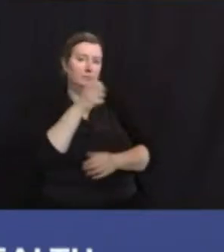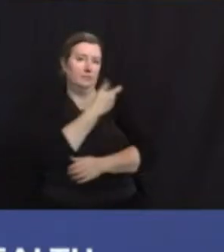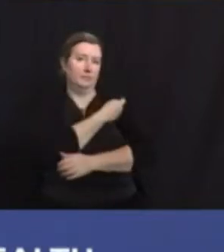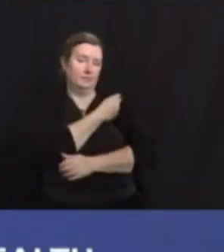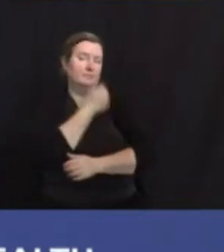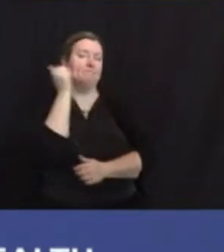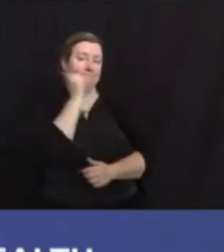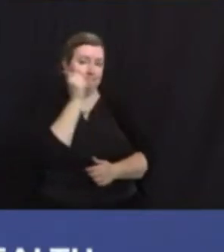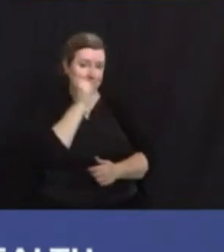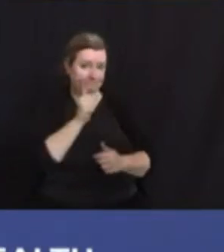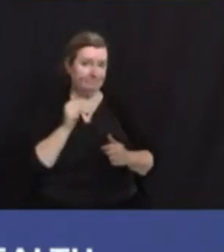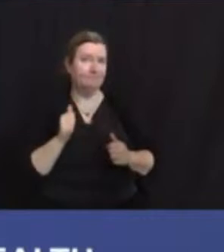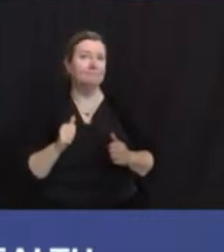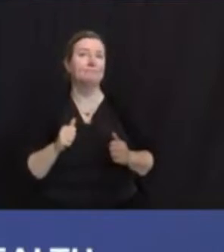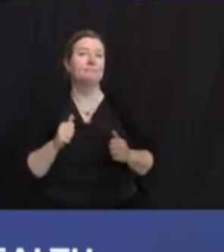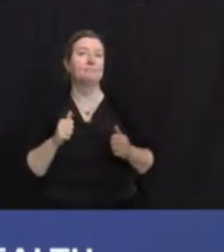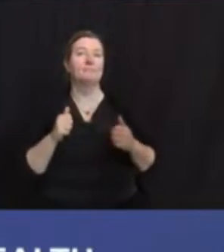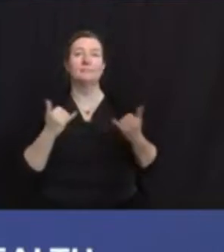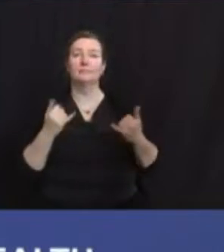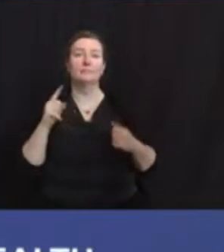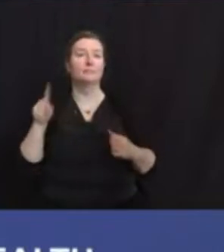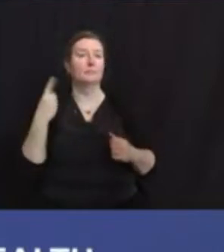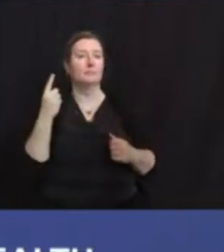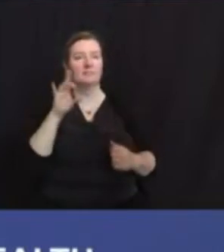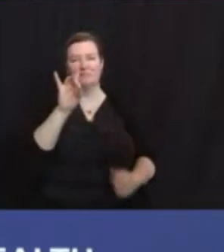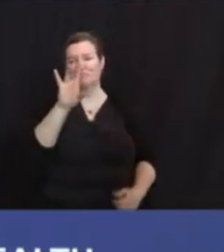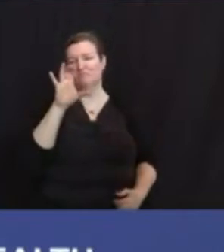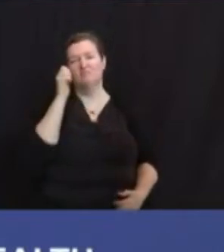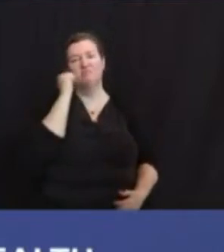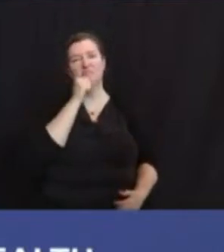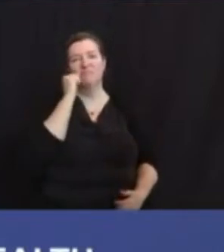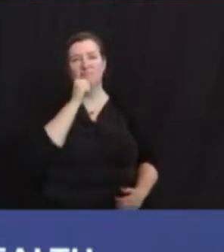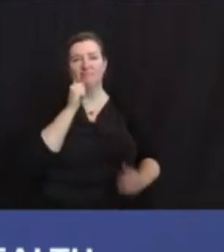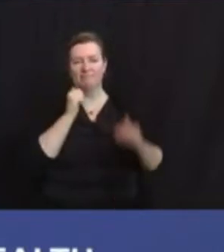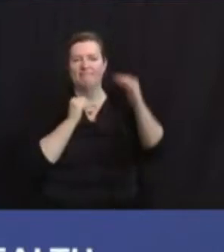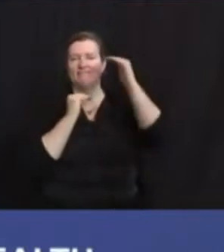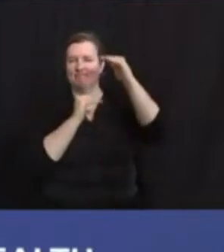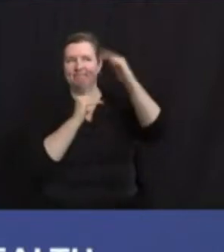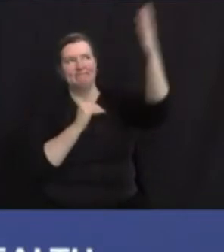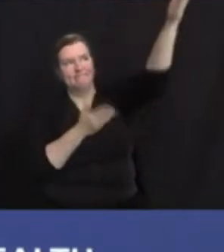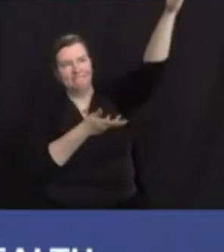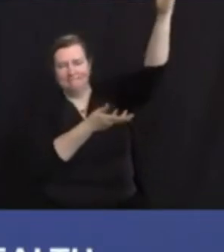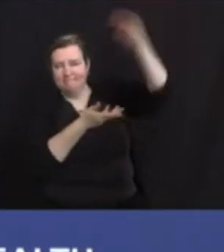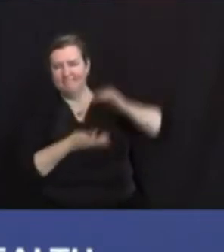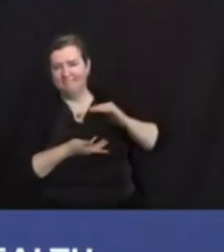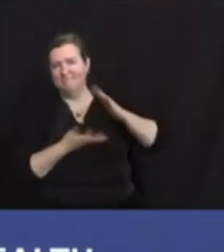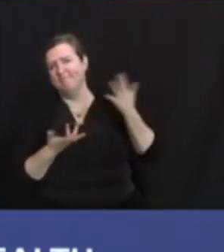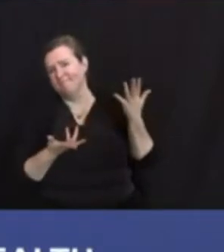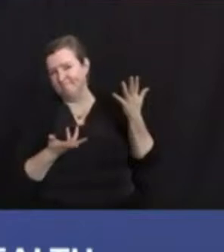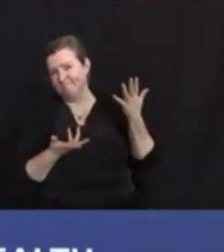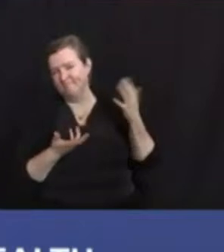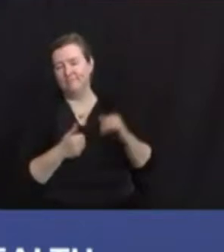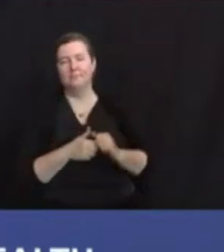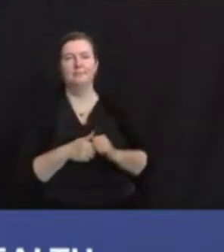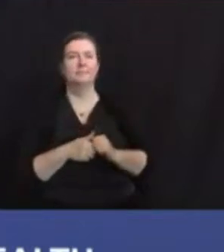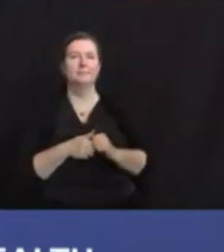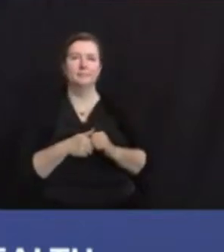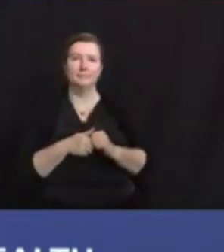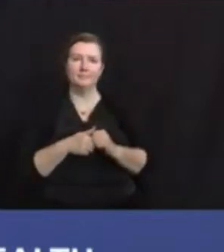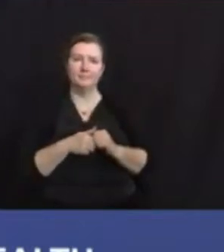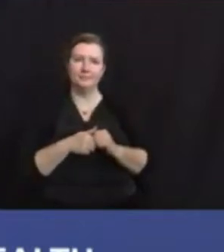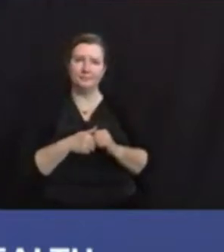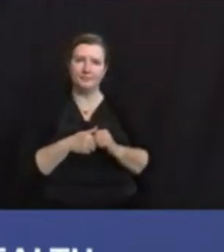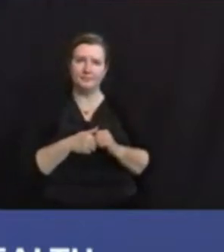They're doing 800 a day because of supply. So I don't want to get out over my skis, David, but if you take Monday and